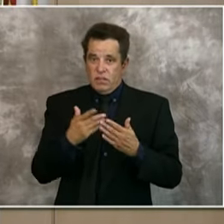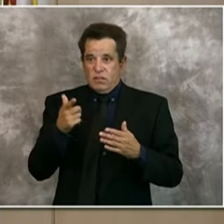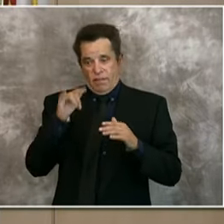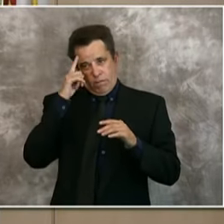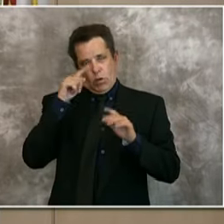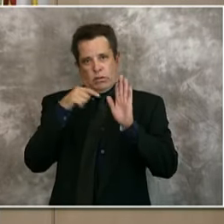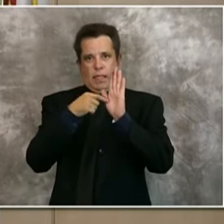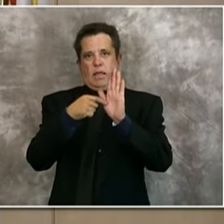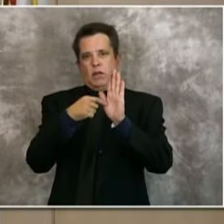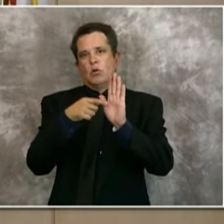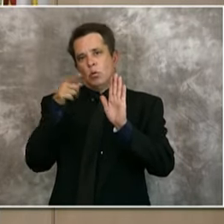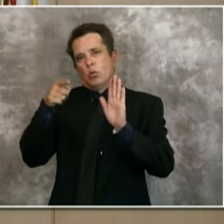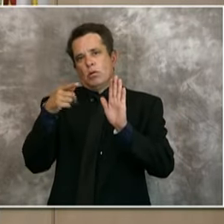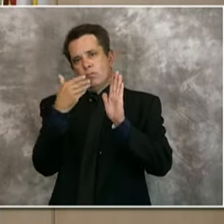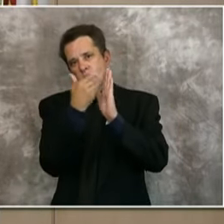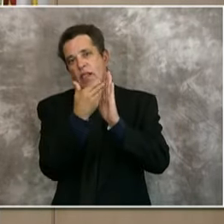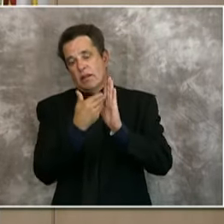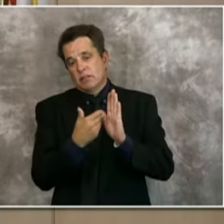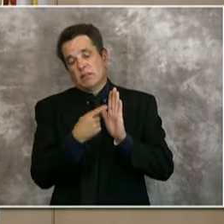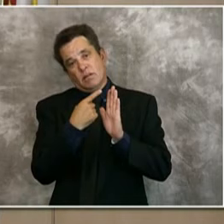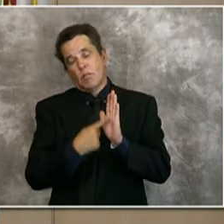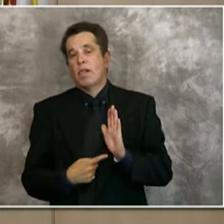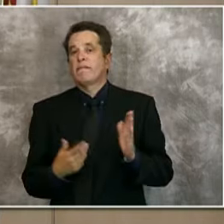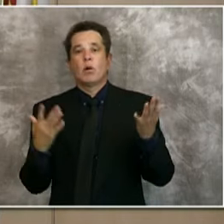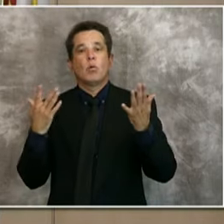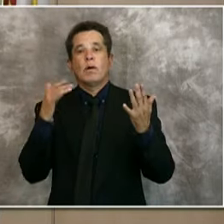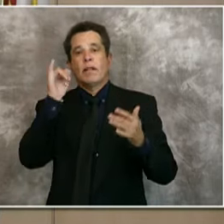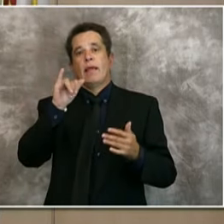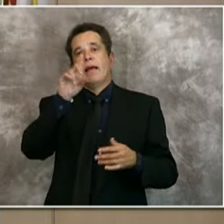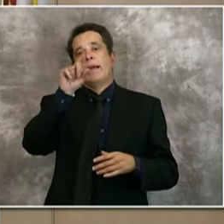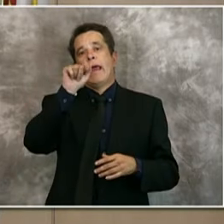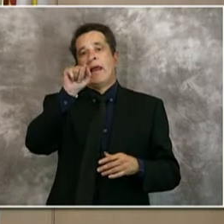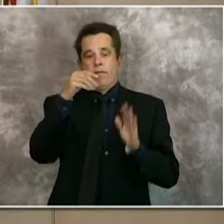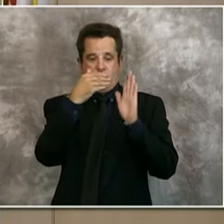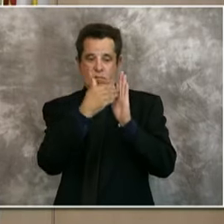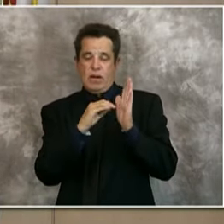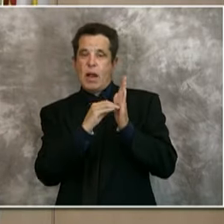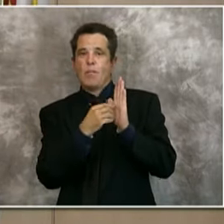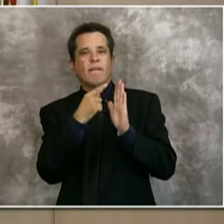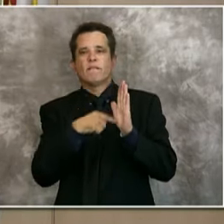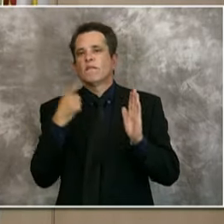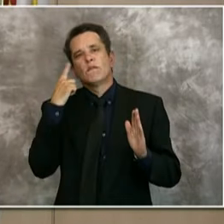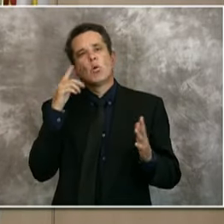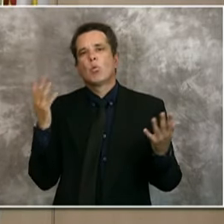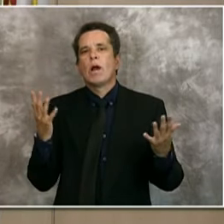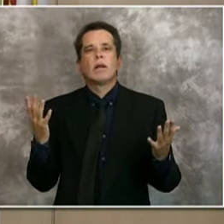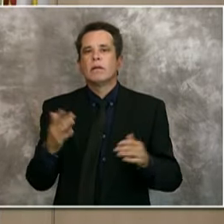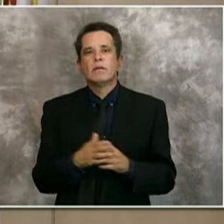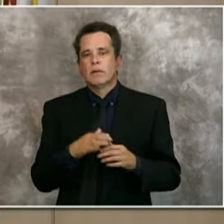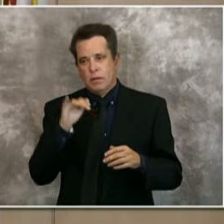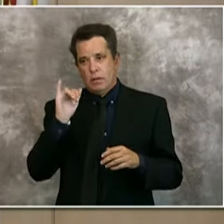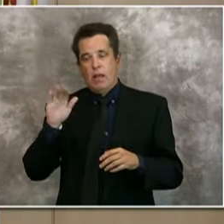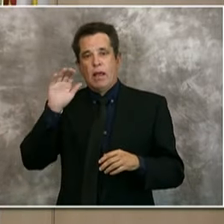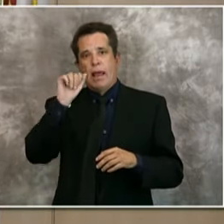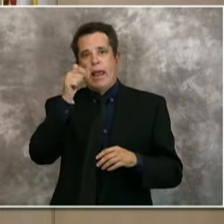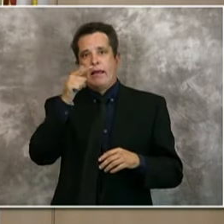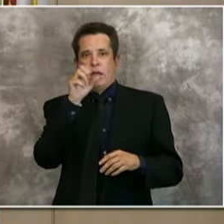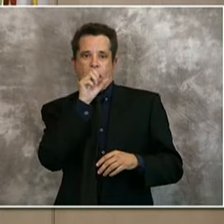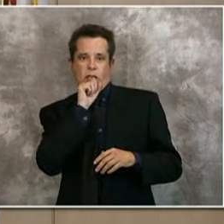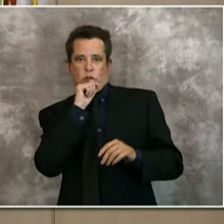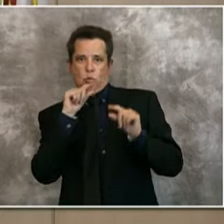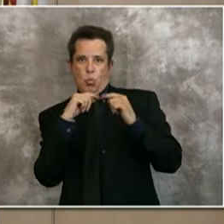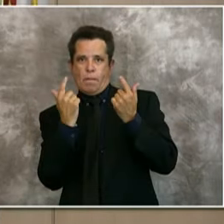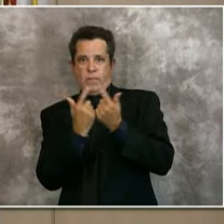So again, what does all of this data mean? And as stated earlier, the age group of 20 to